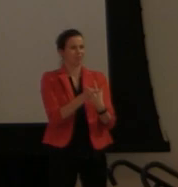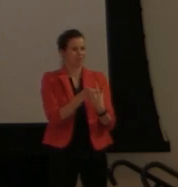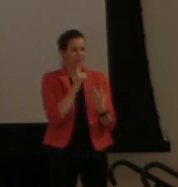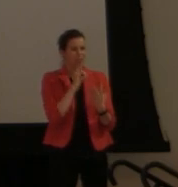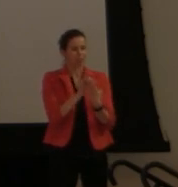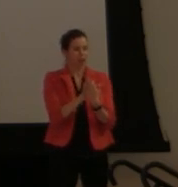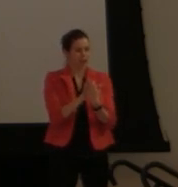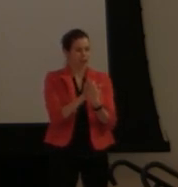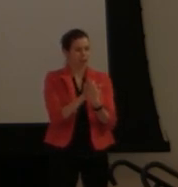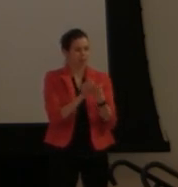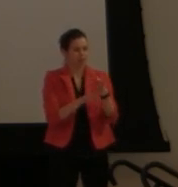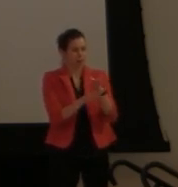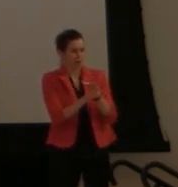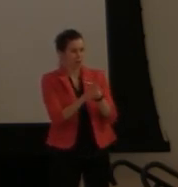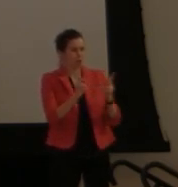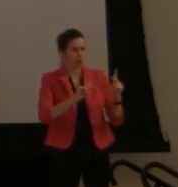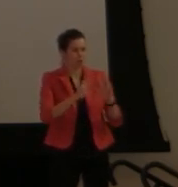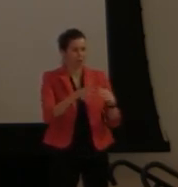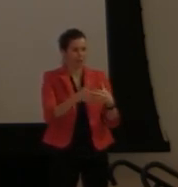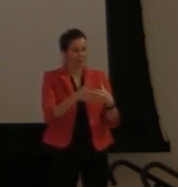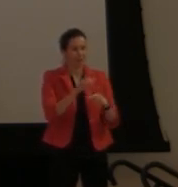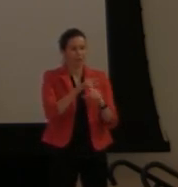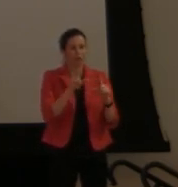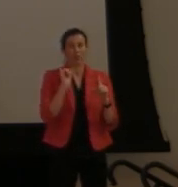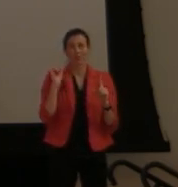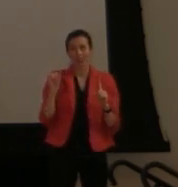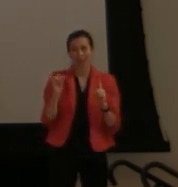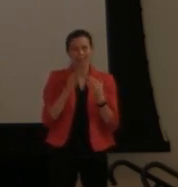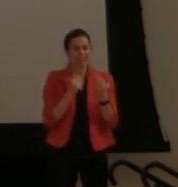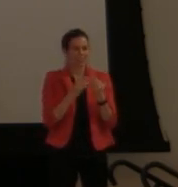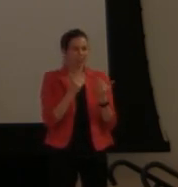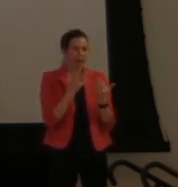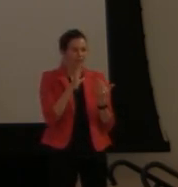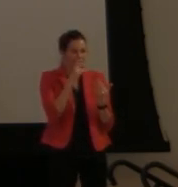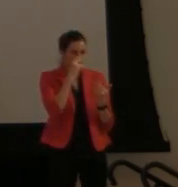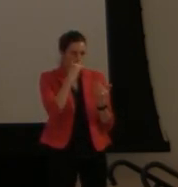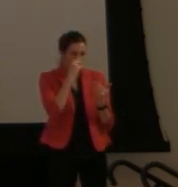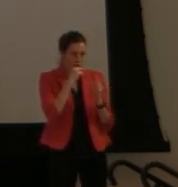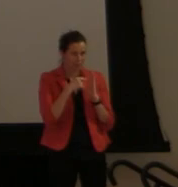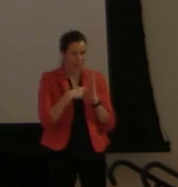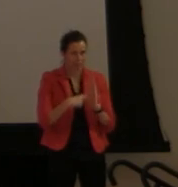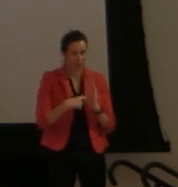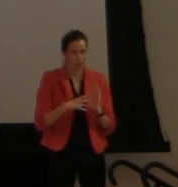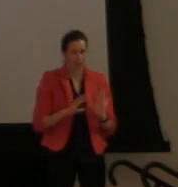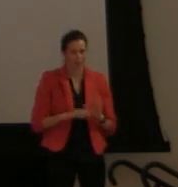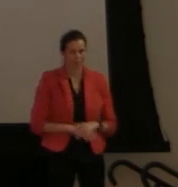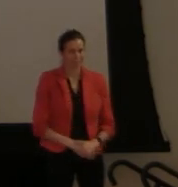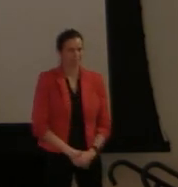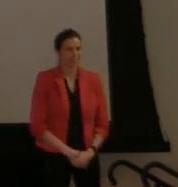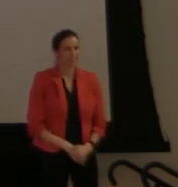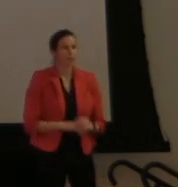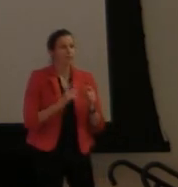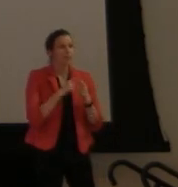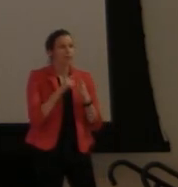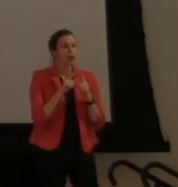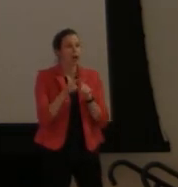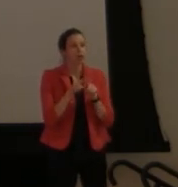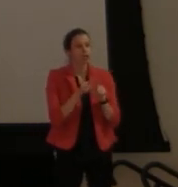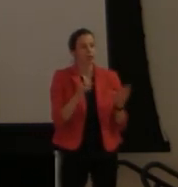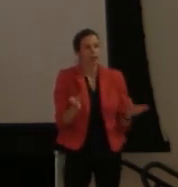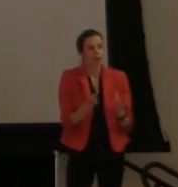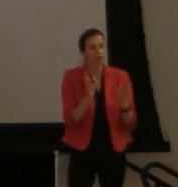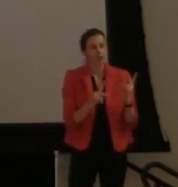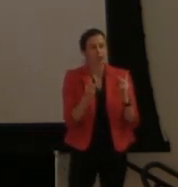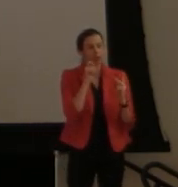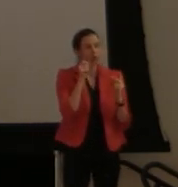gender minorities. So that's just an easy and sort of humorous example. And then I'd also encourage people not